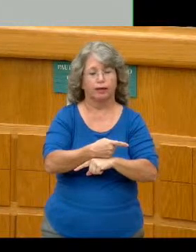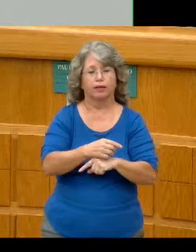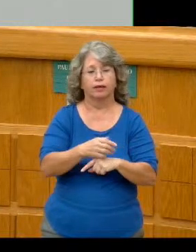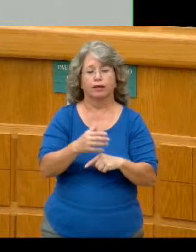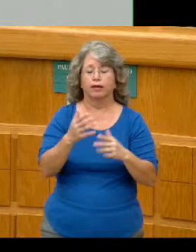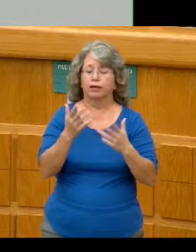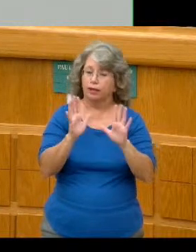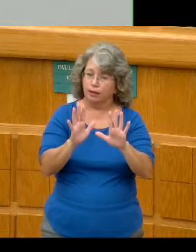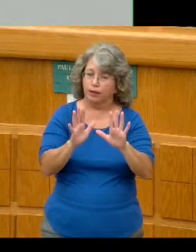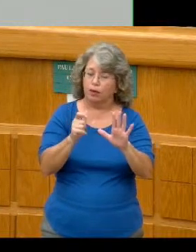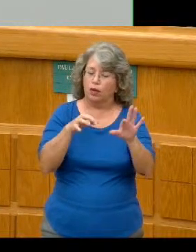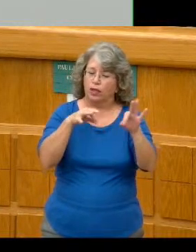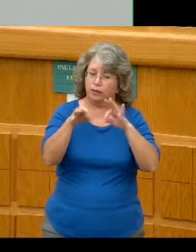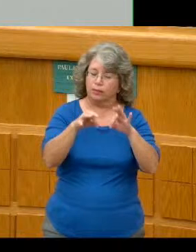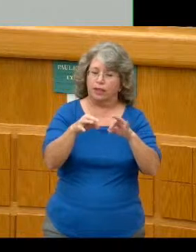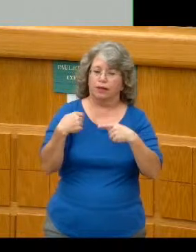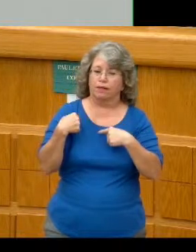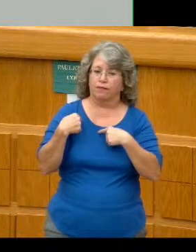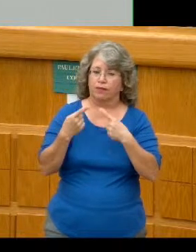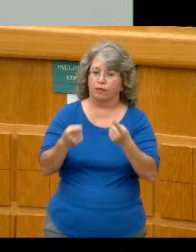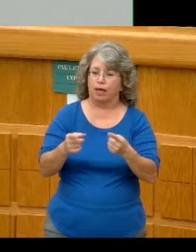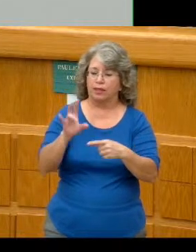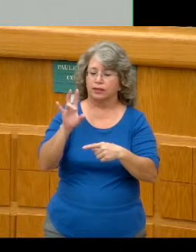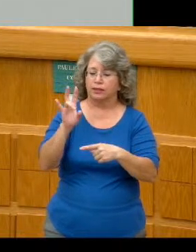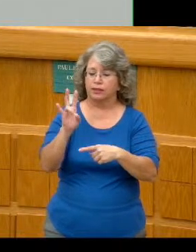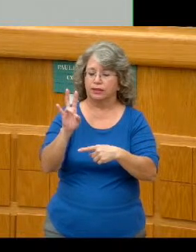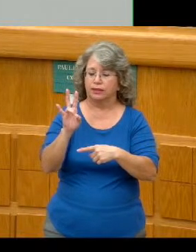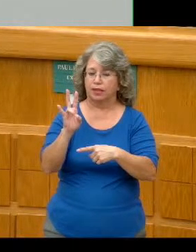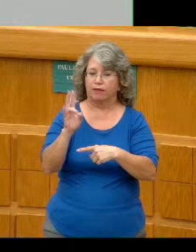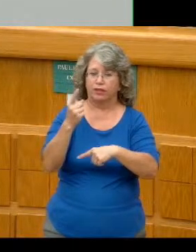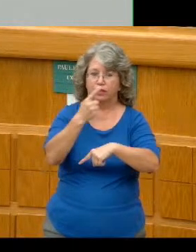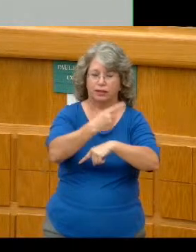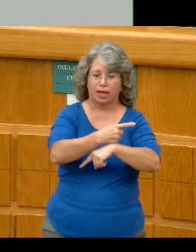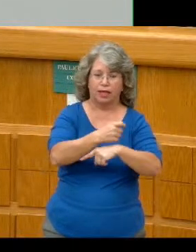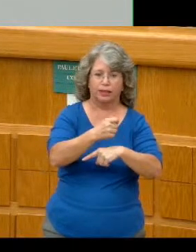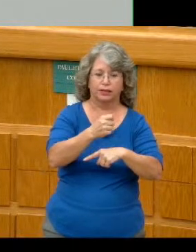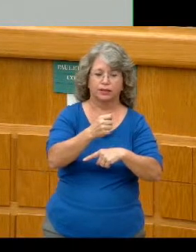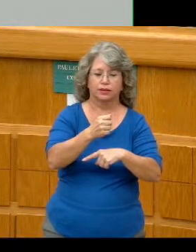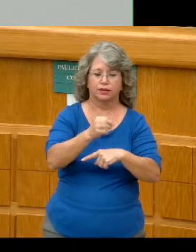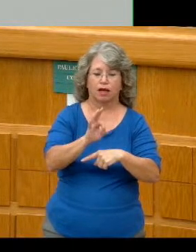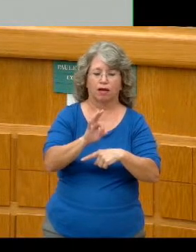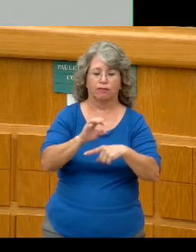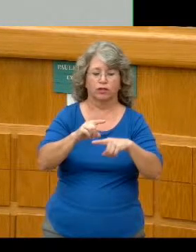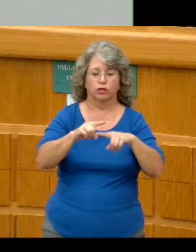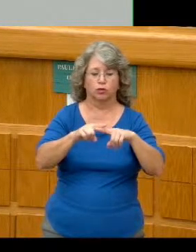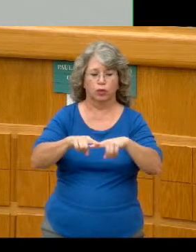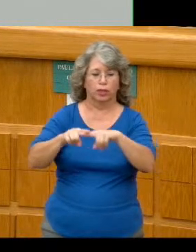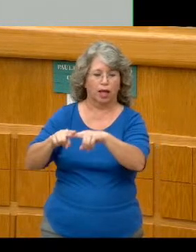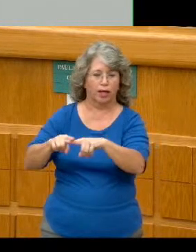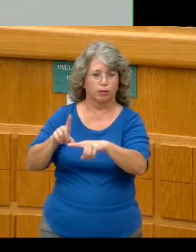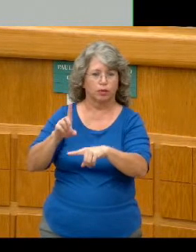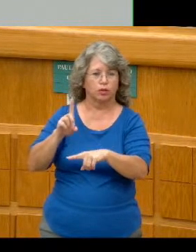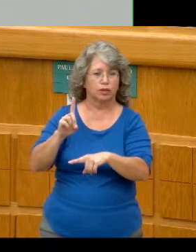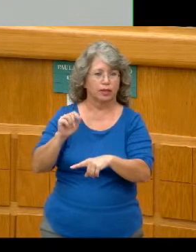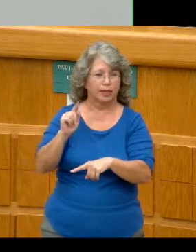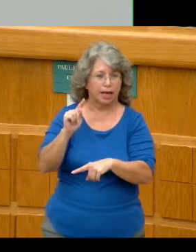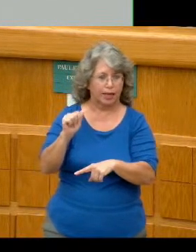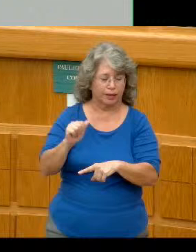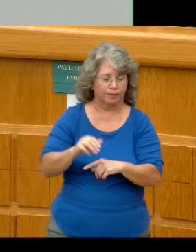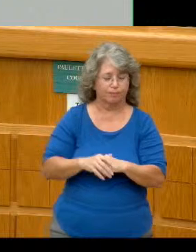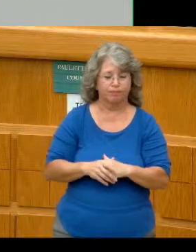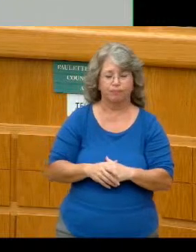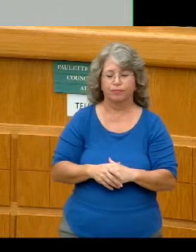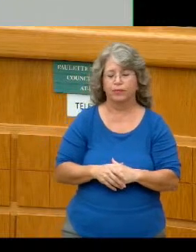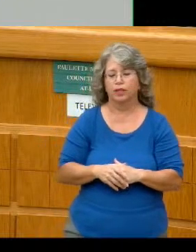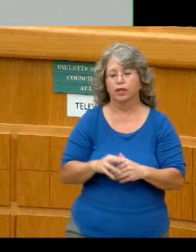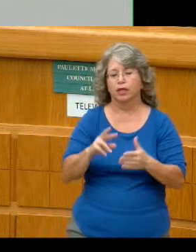qualify this. It's over the last 7 days of reliable data. And what I mean by that is